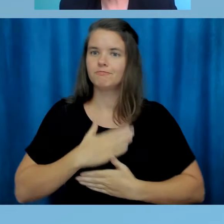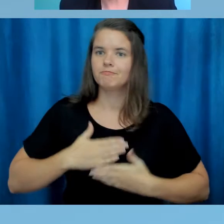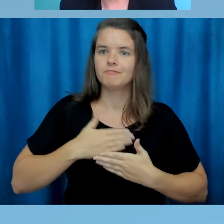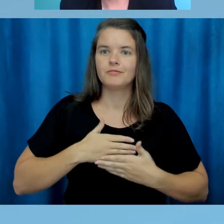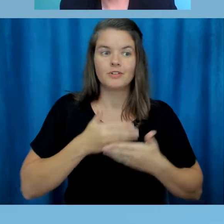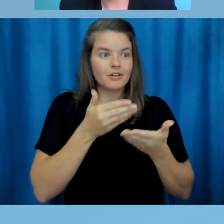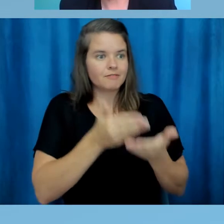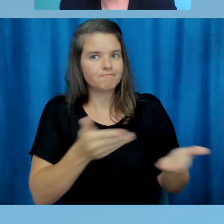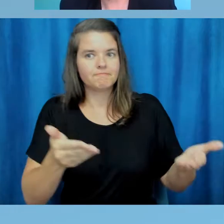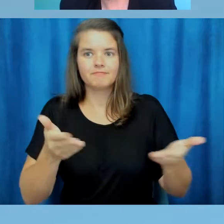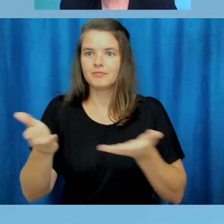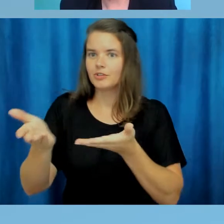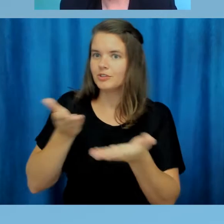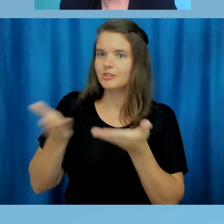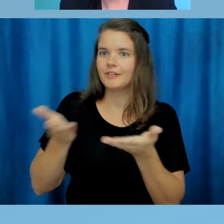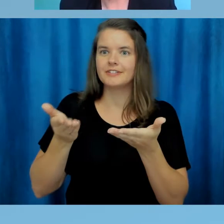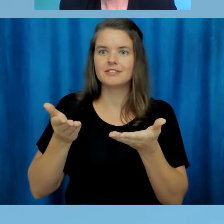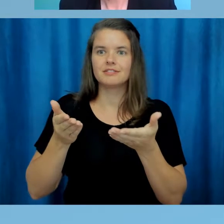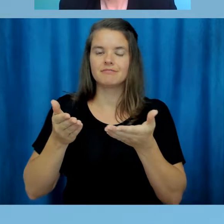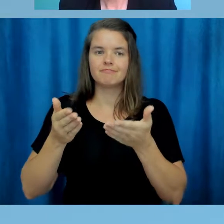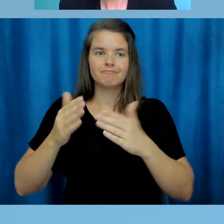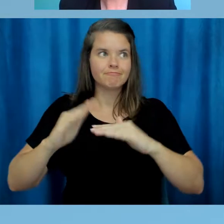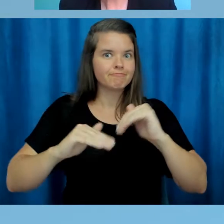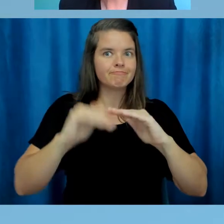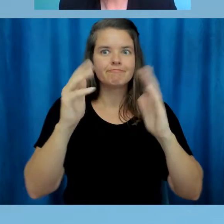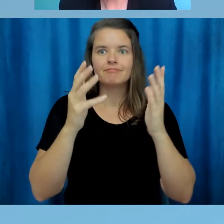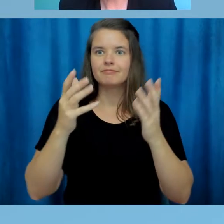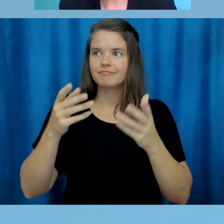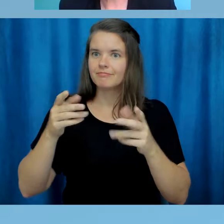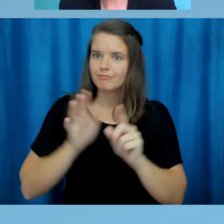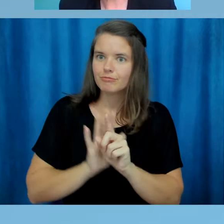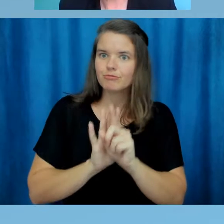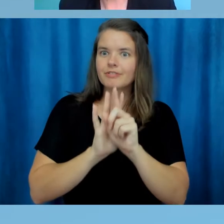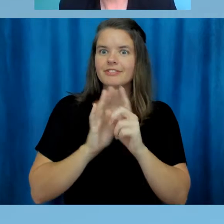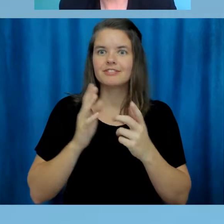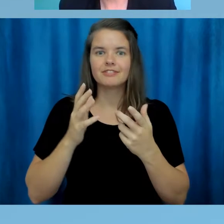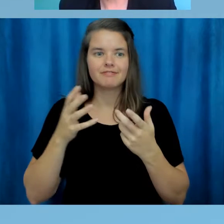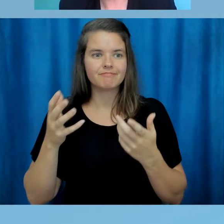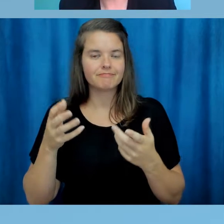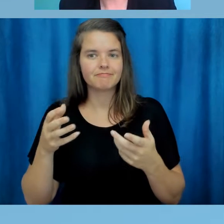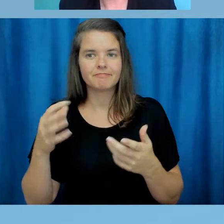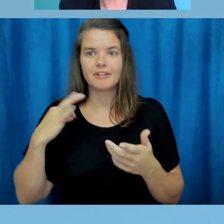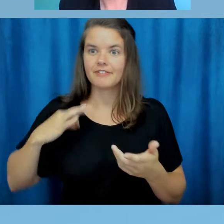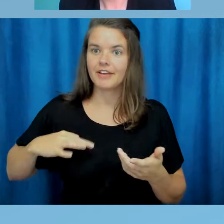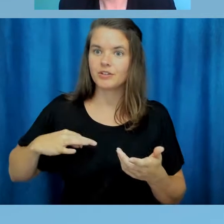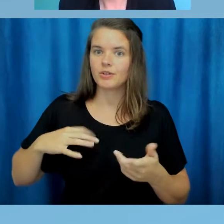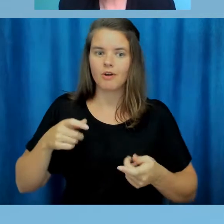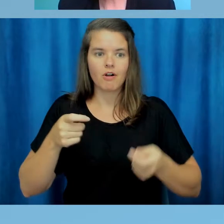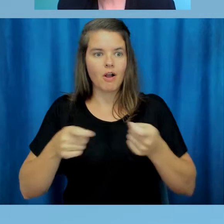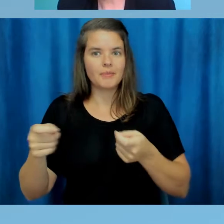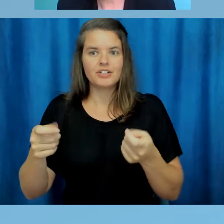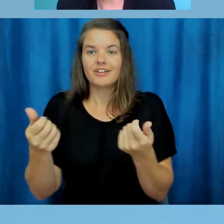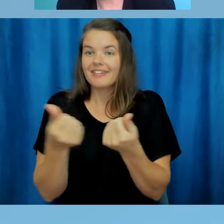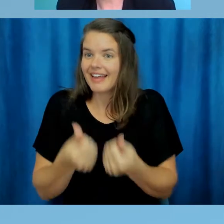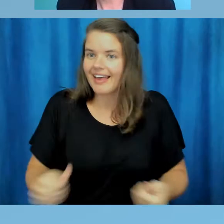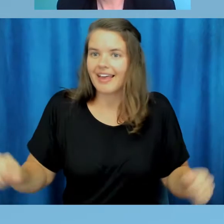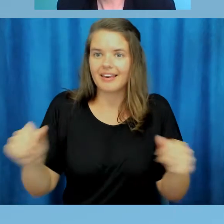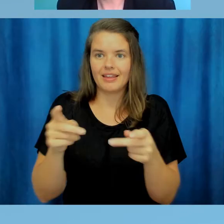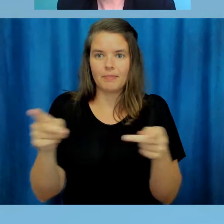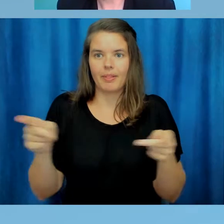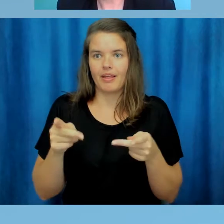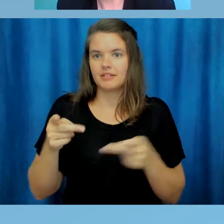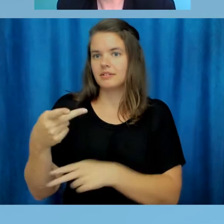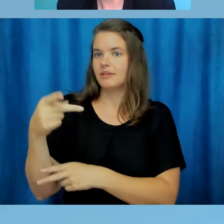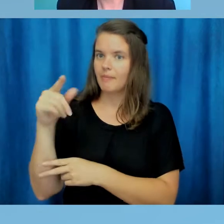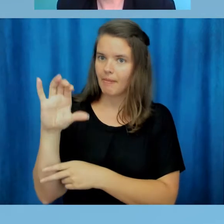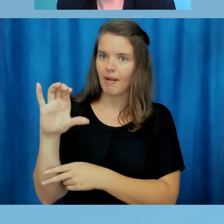of goods or services, facilities, privileges, advantages, or accommodations of any place